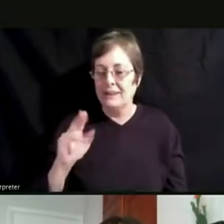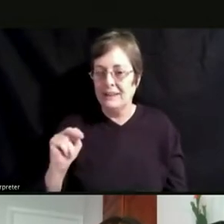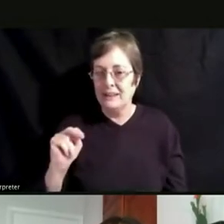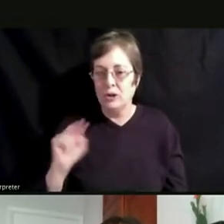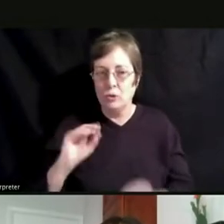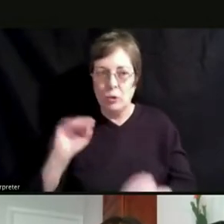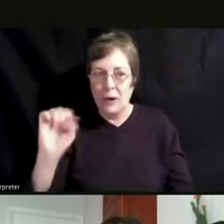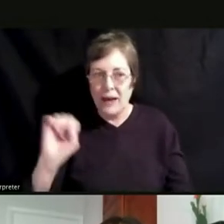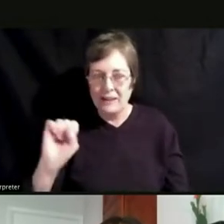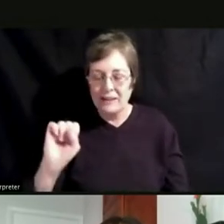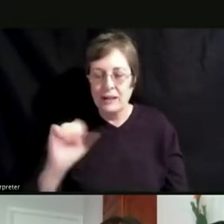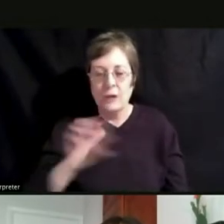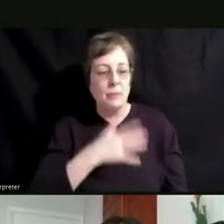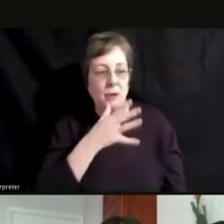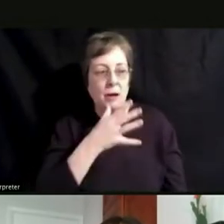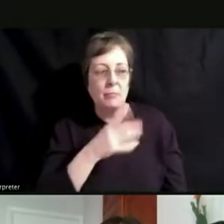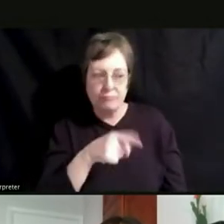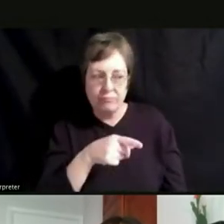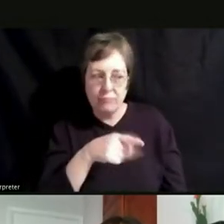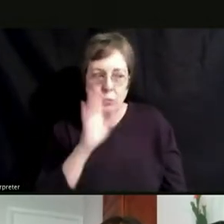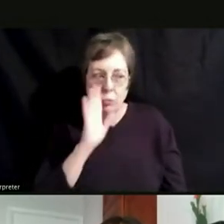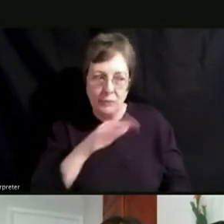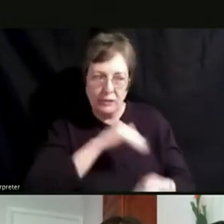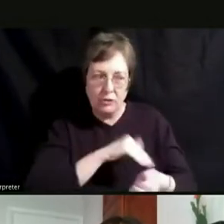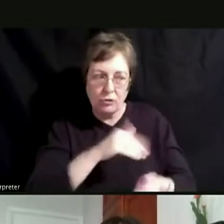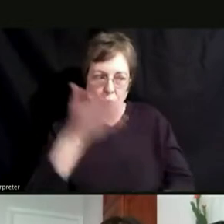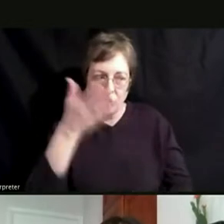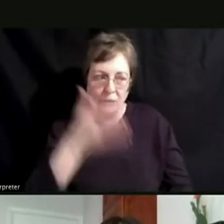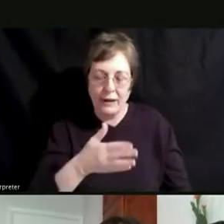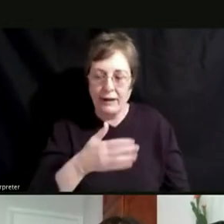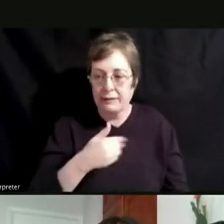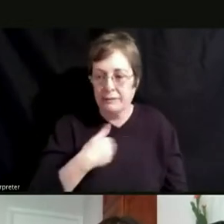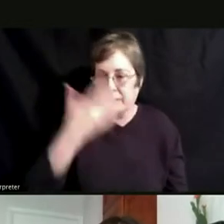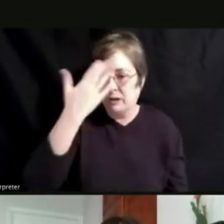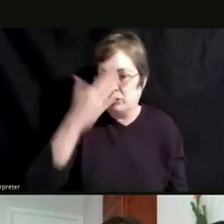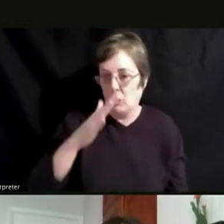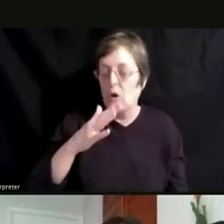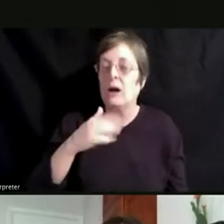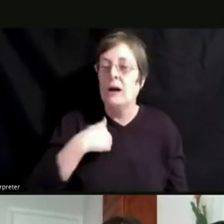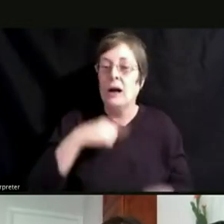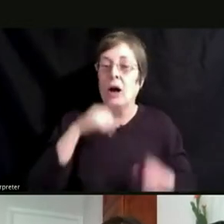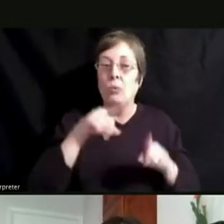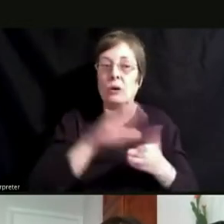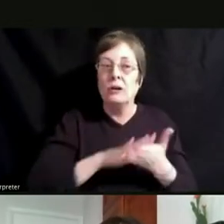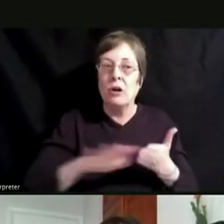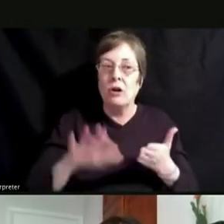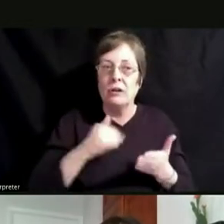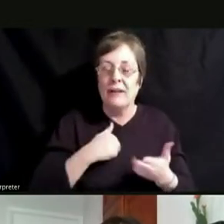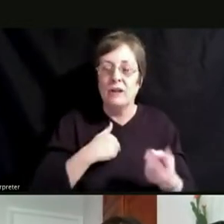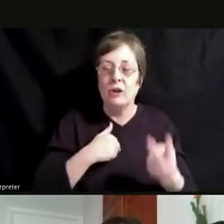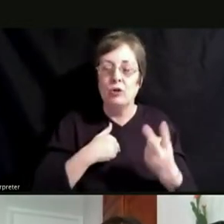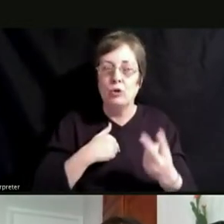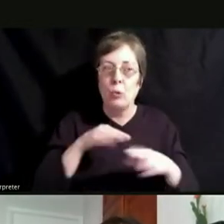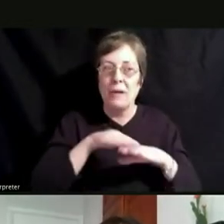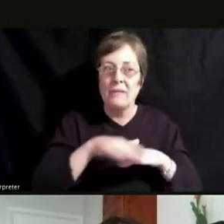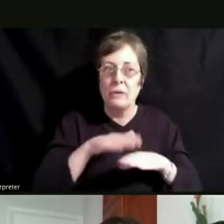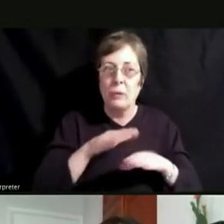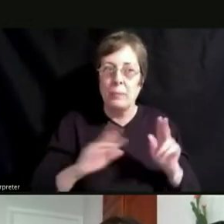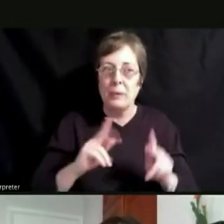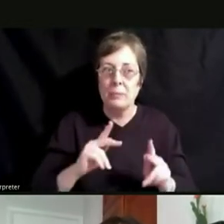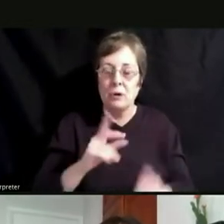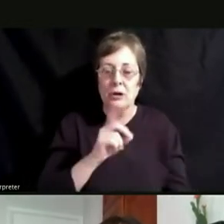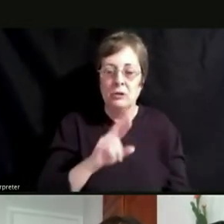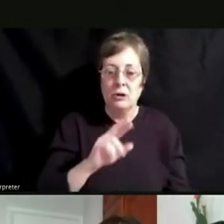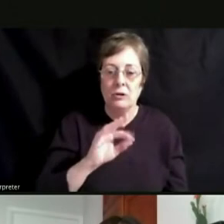day, unbeknownst to me. But ultimately, when I did get to college, there were two influential people. One was a Dr.